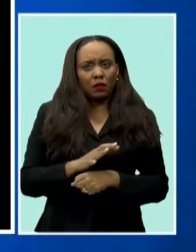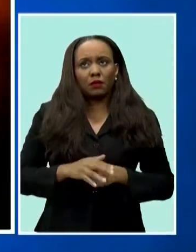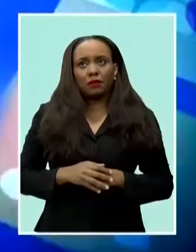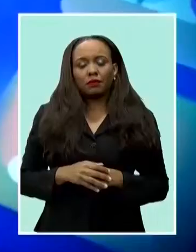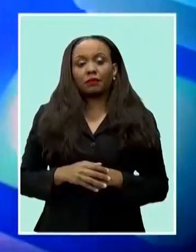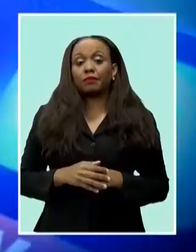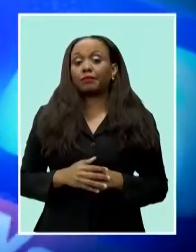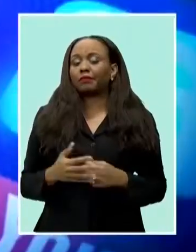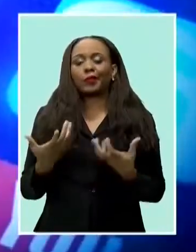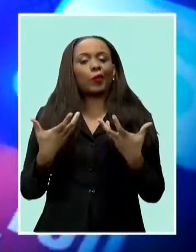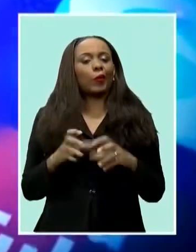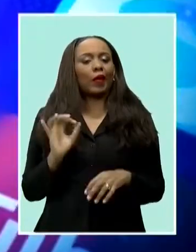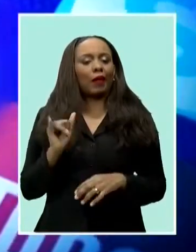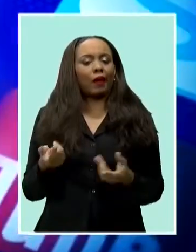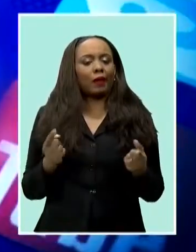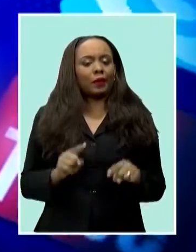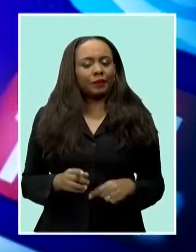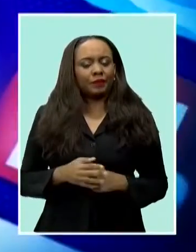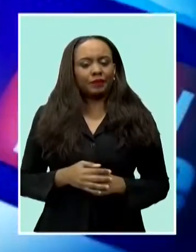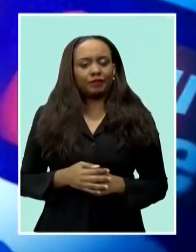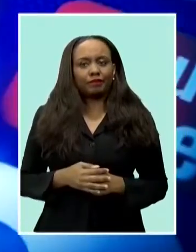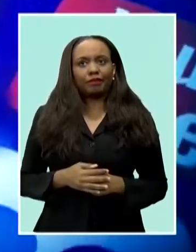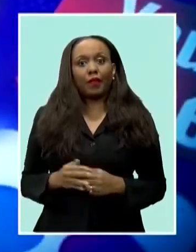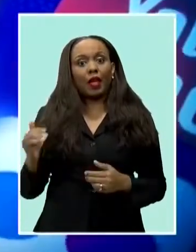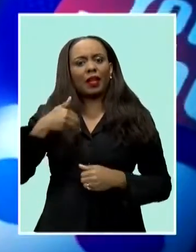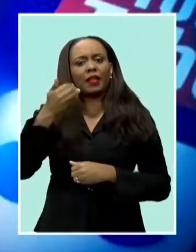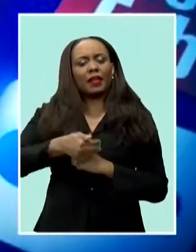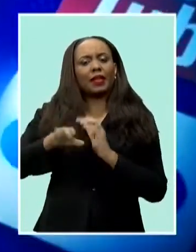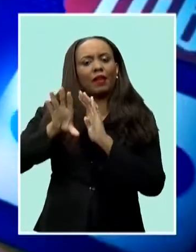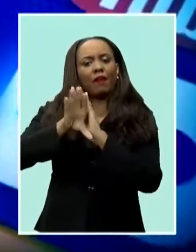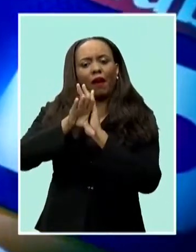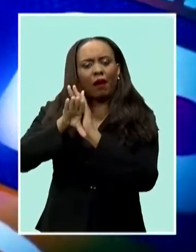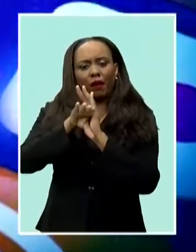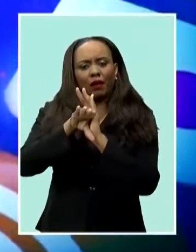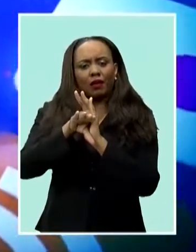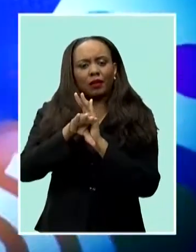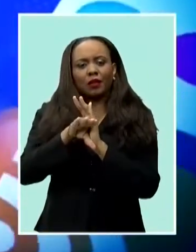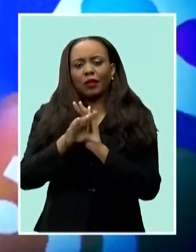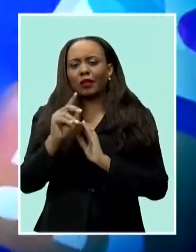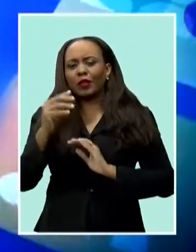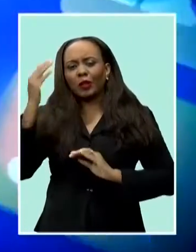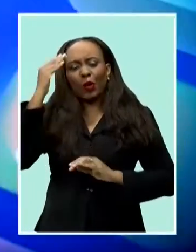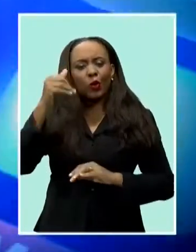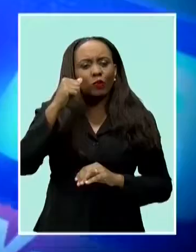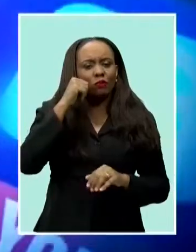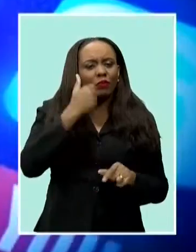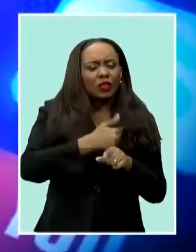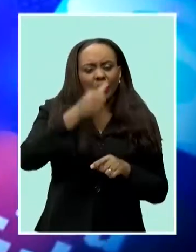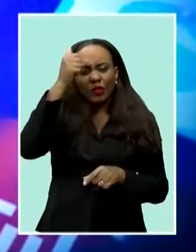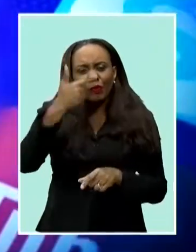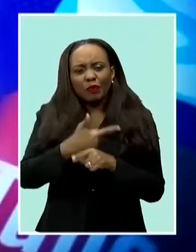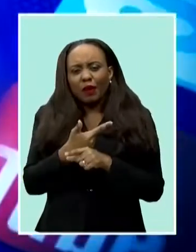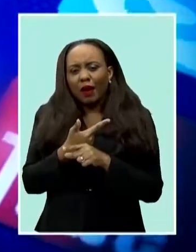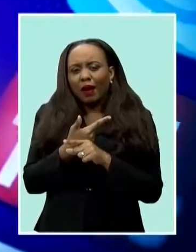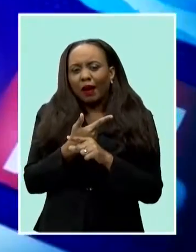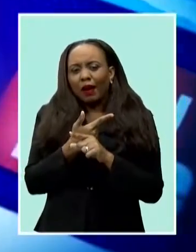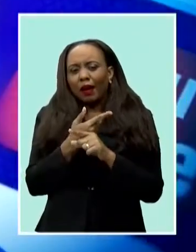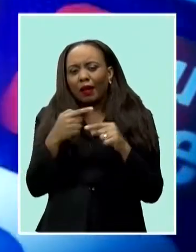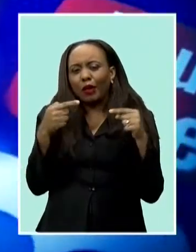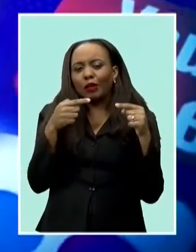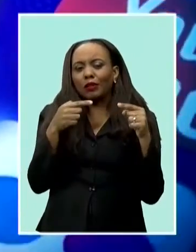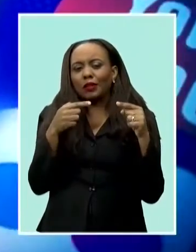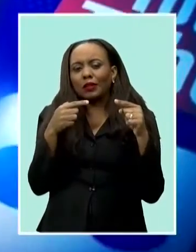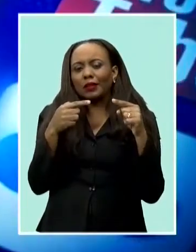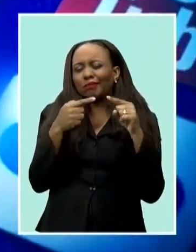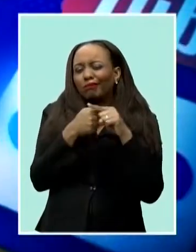and we certainly wouldn't want that." Now, this next video shows just how real sibling rivalry can be. A father-to-be in China